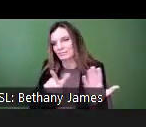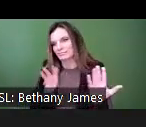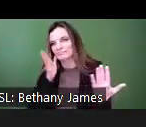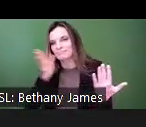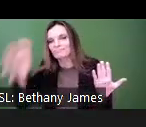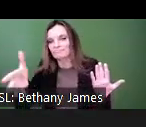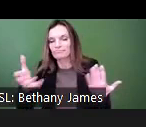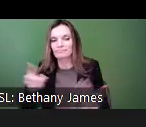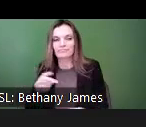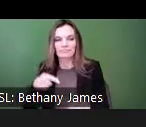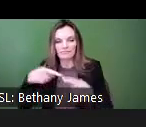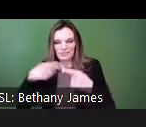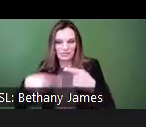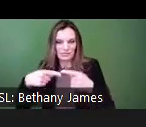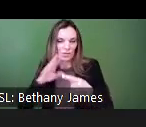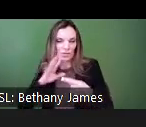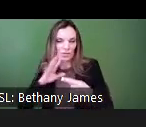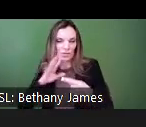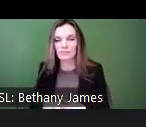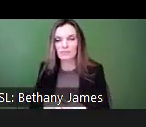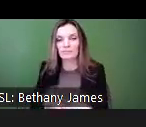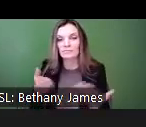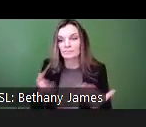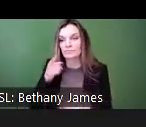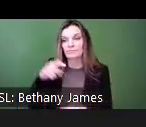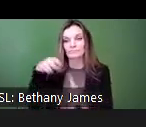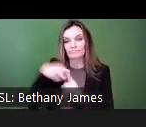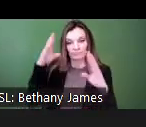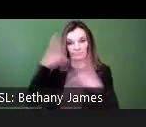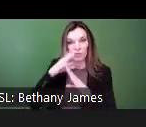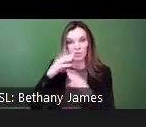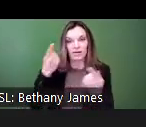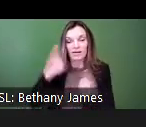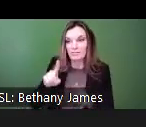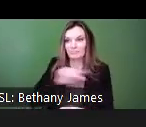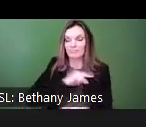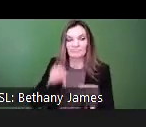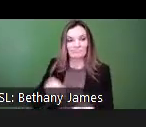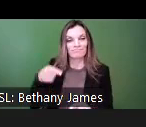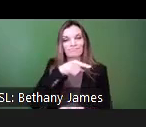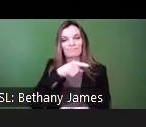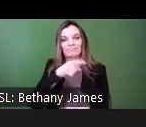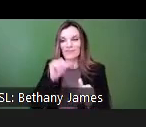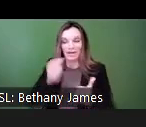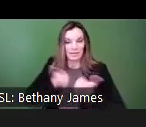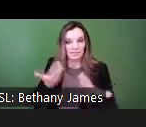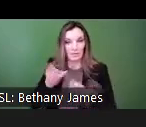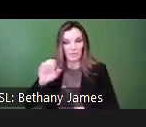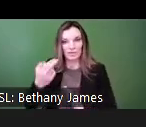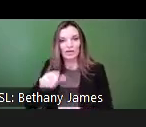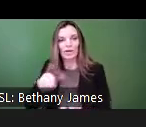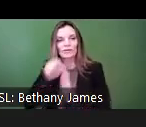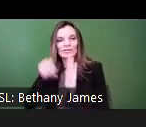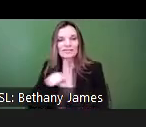the question about out-of-state convictions. This law only applies to convictions in Michigan, has